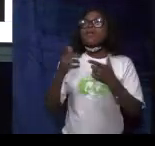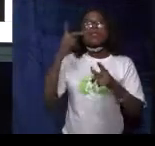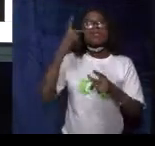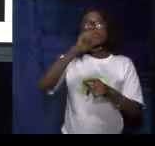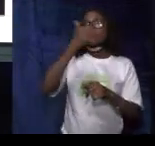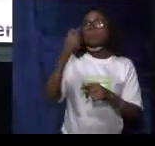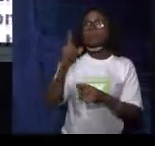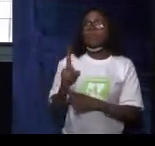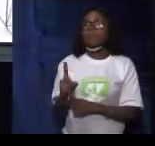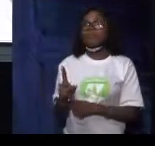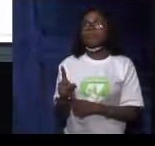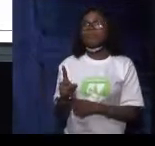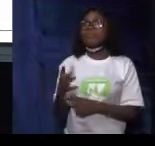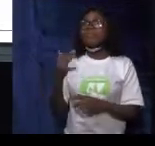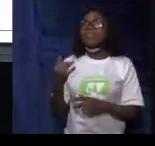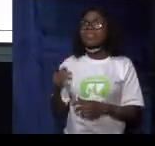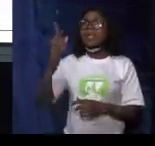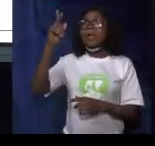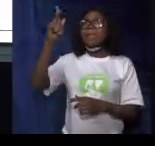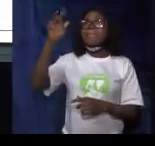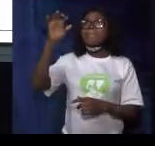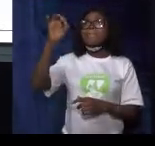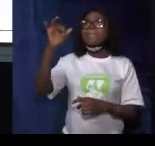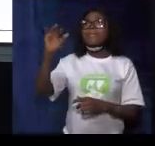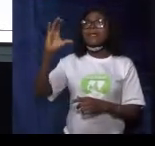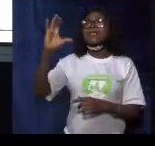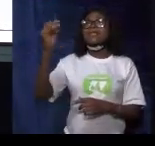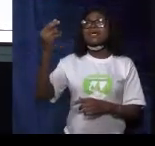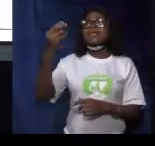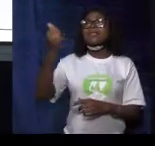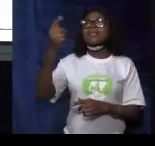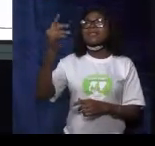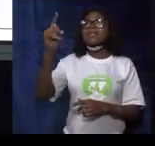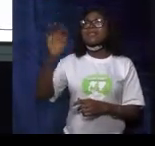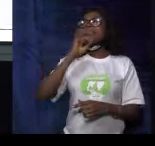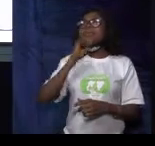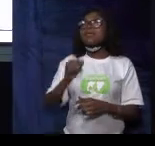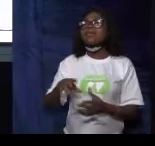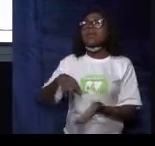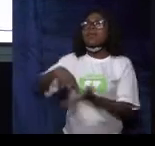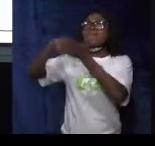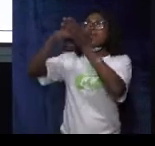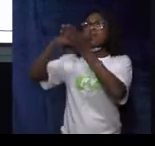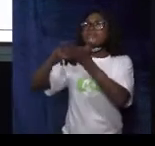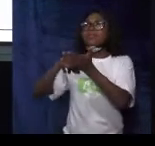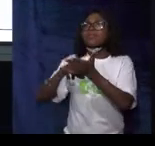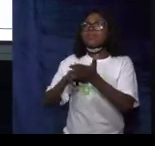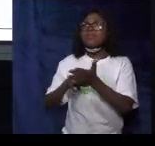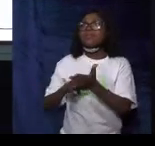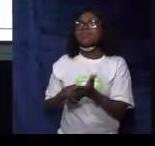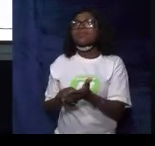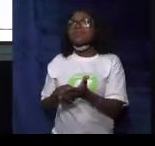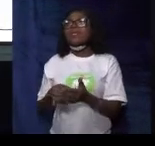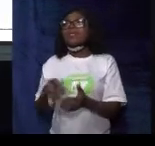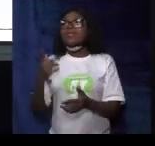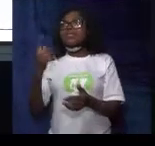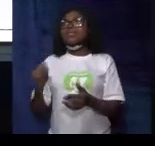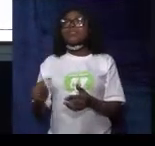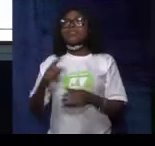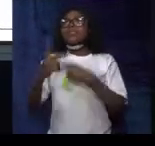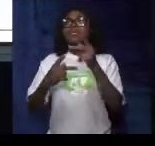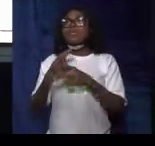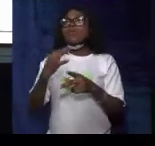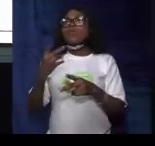case. Let's see what the next one is saying. The pie chart below represents the types of products that a